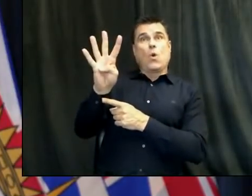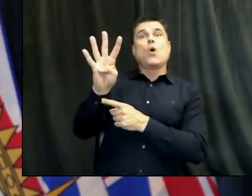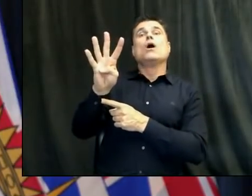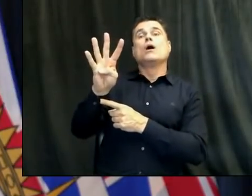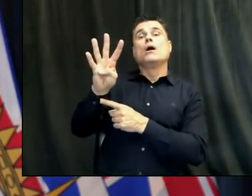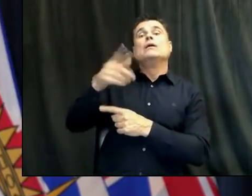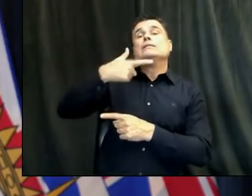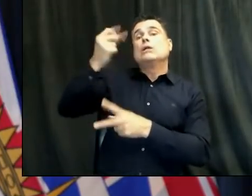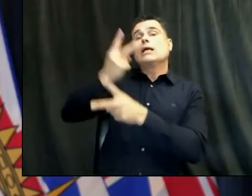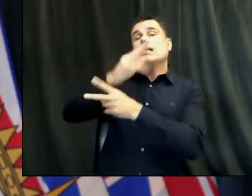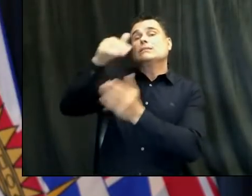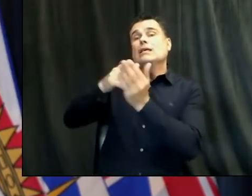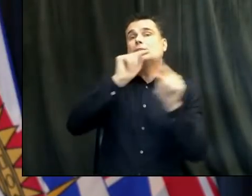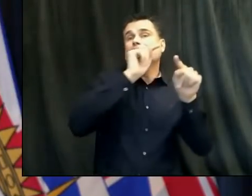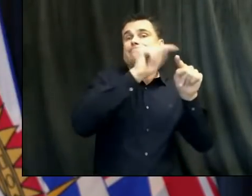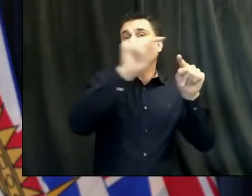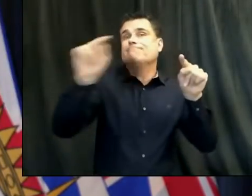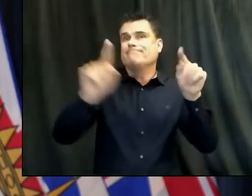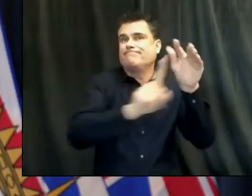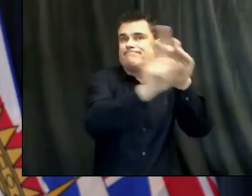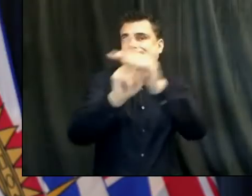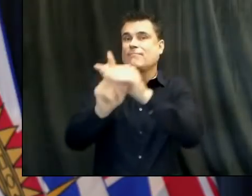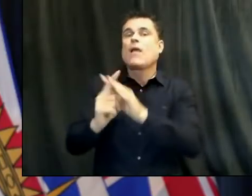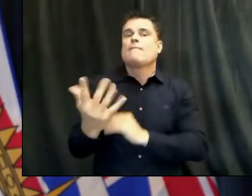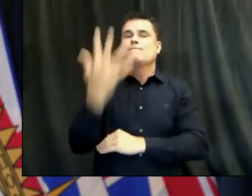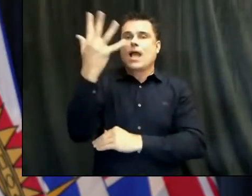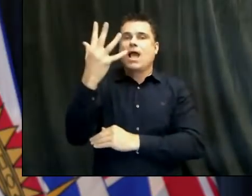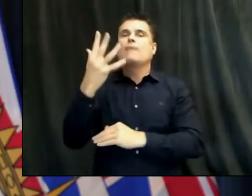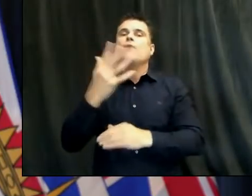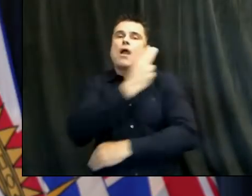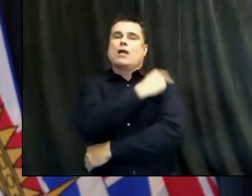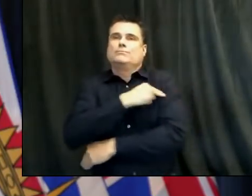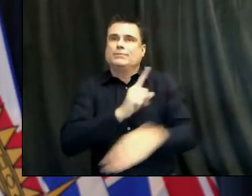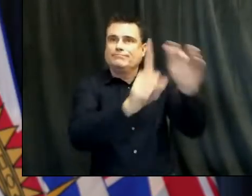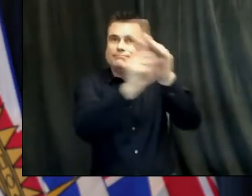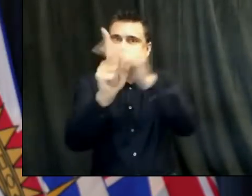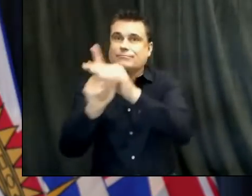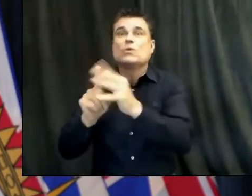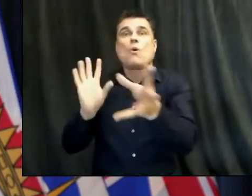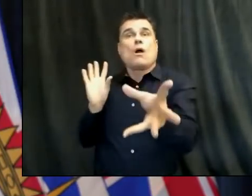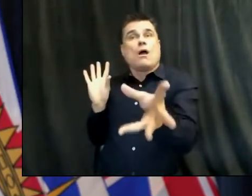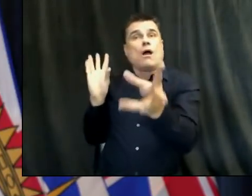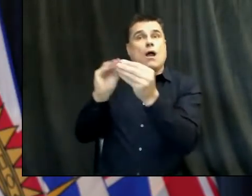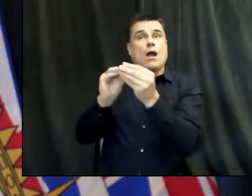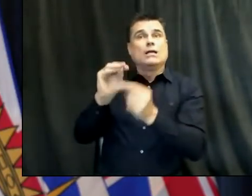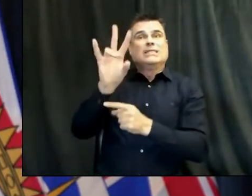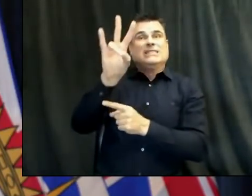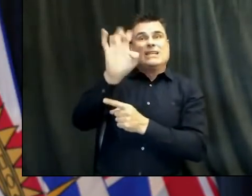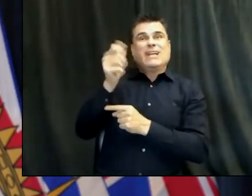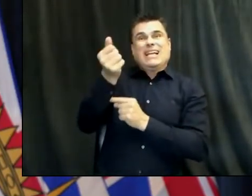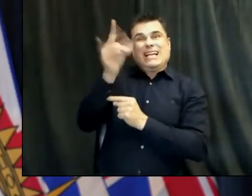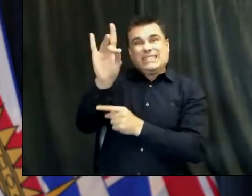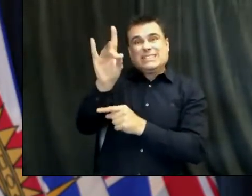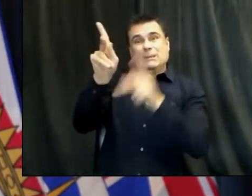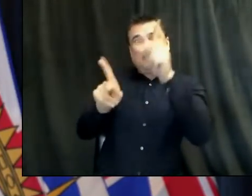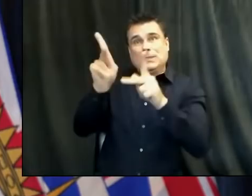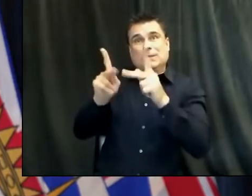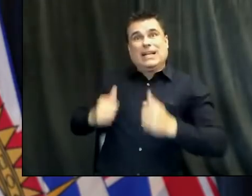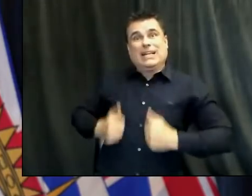1,162 people, 718 residents, and 434 staff who are active cases at this time.